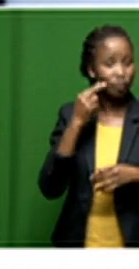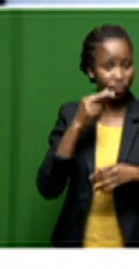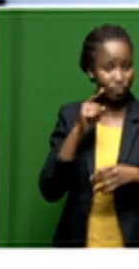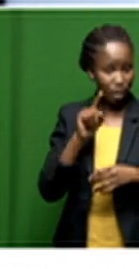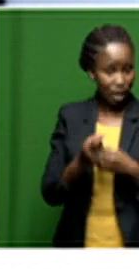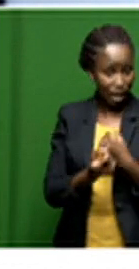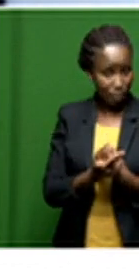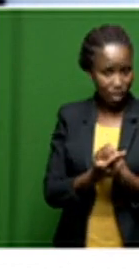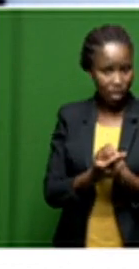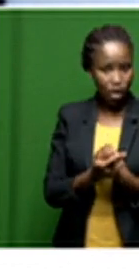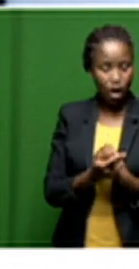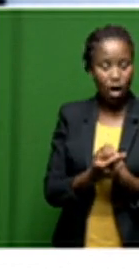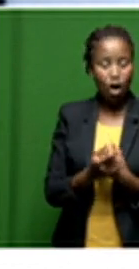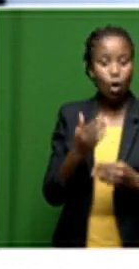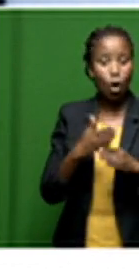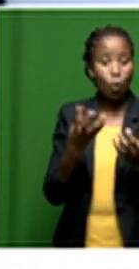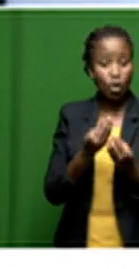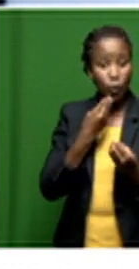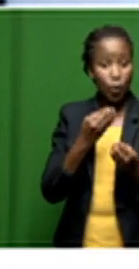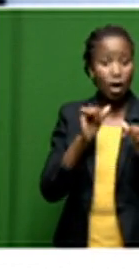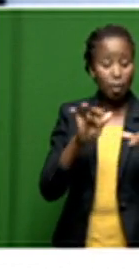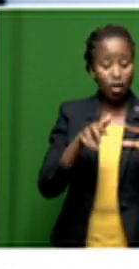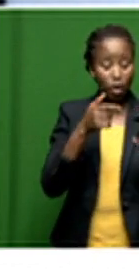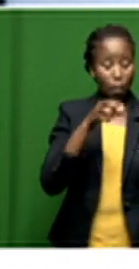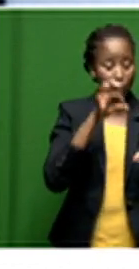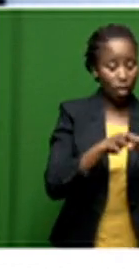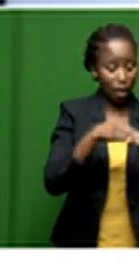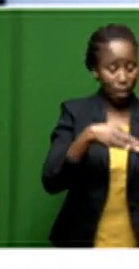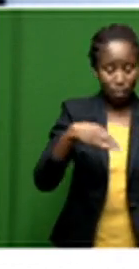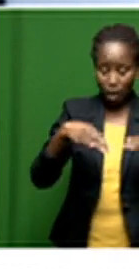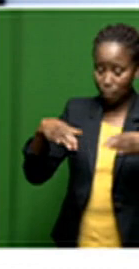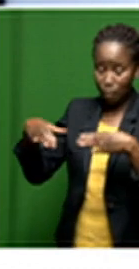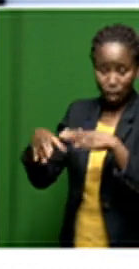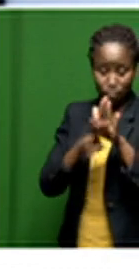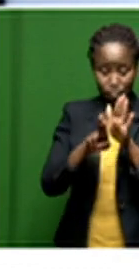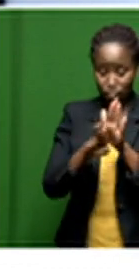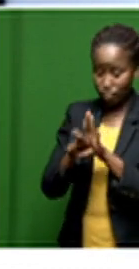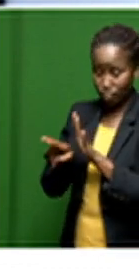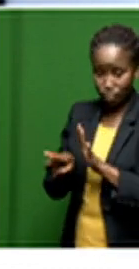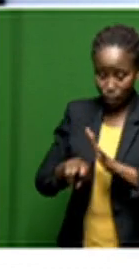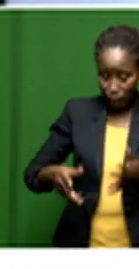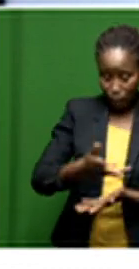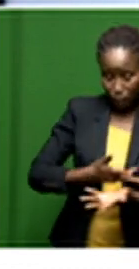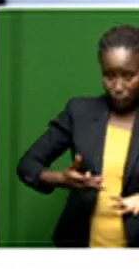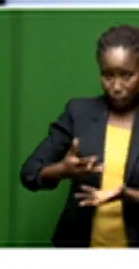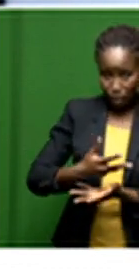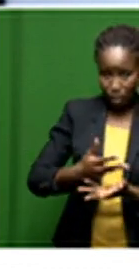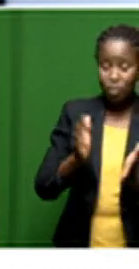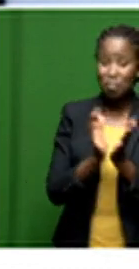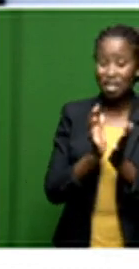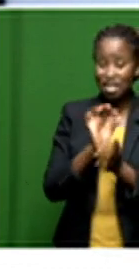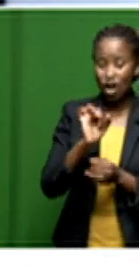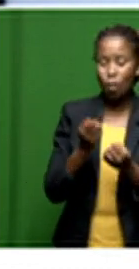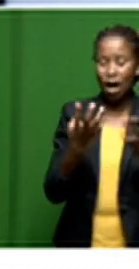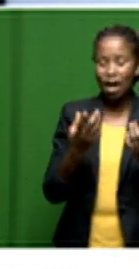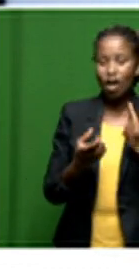Committee, which is the representatives of all the political parties in the National Assembly. And in that meeting, 10 of the 14